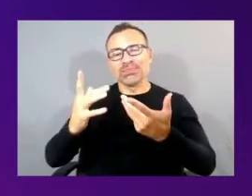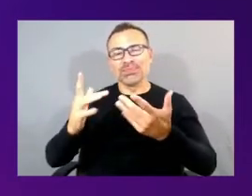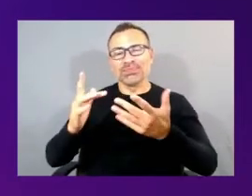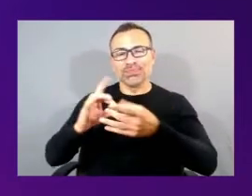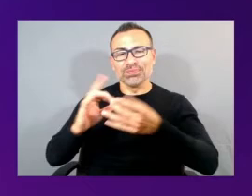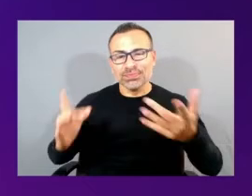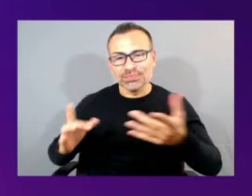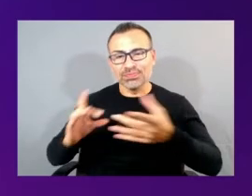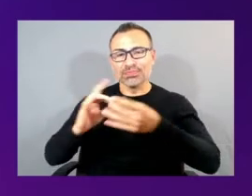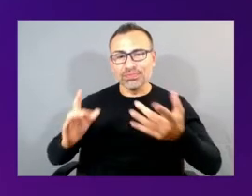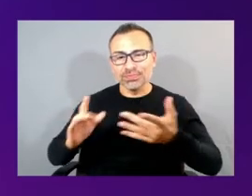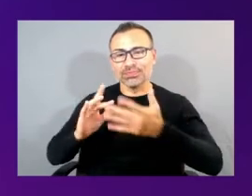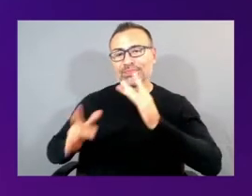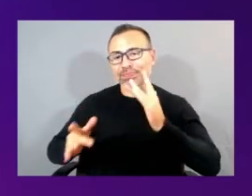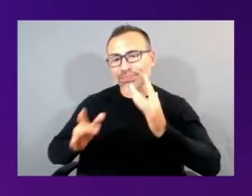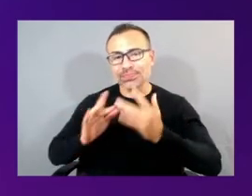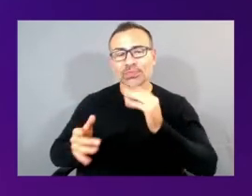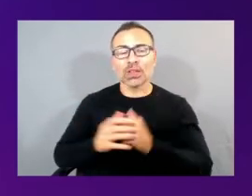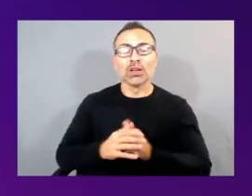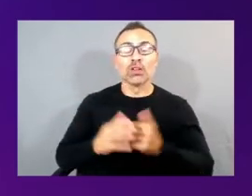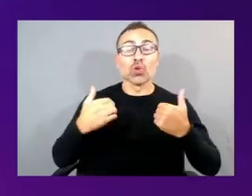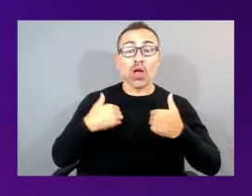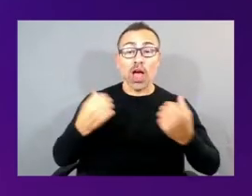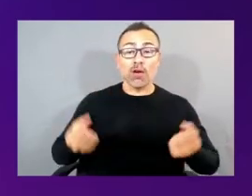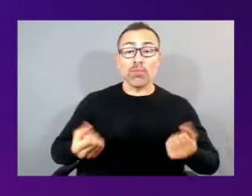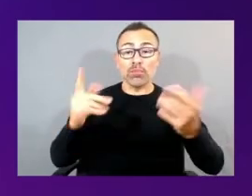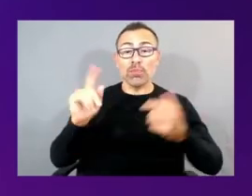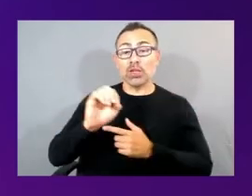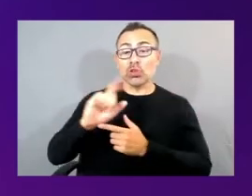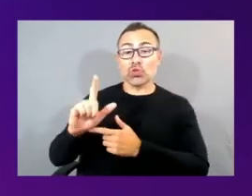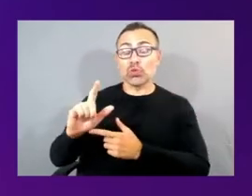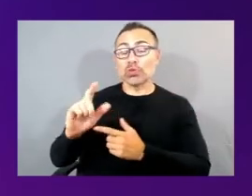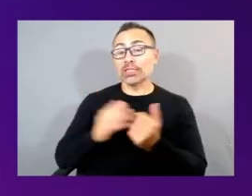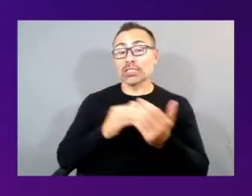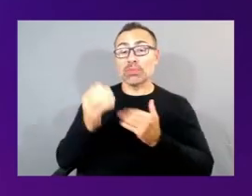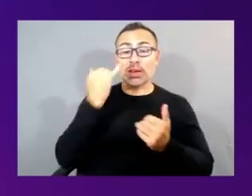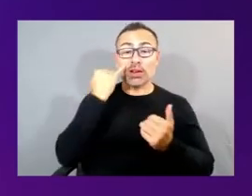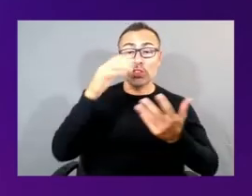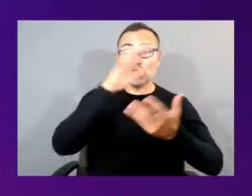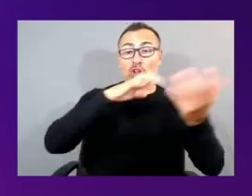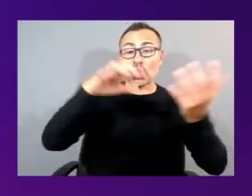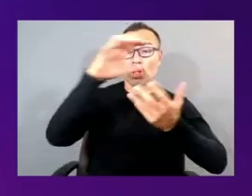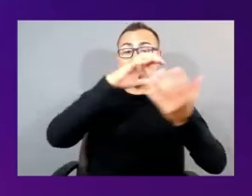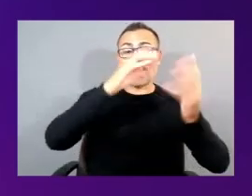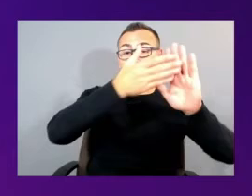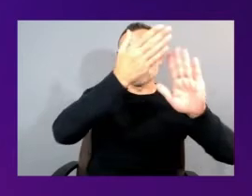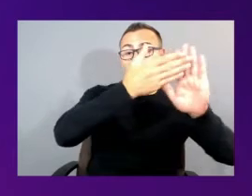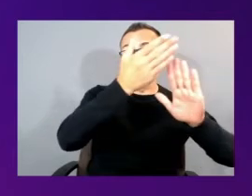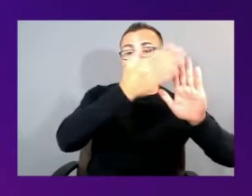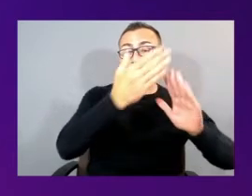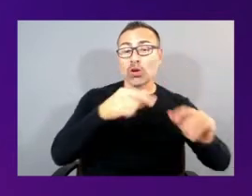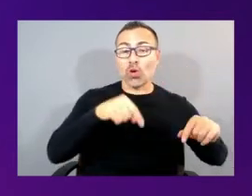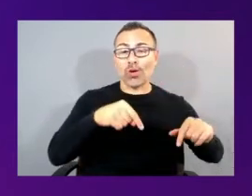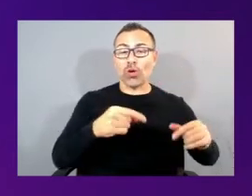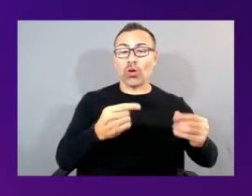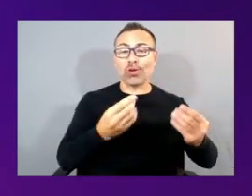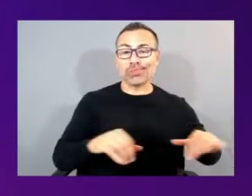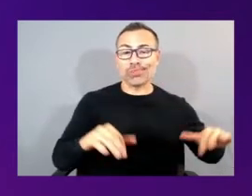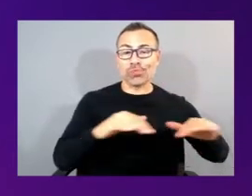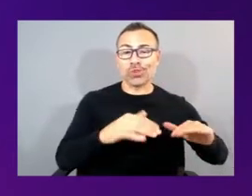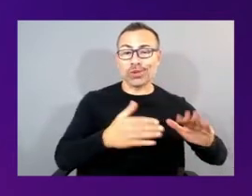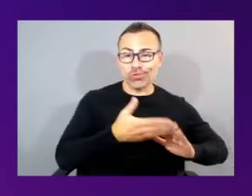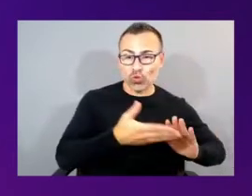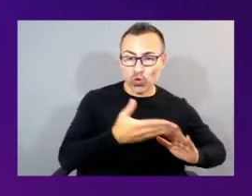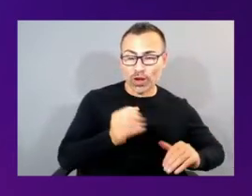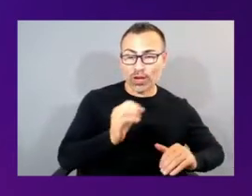whether you are running your applications and workloads in the cloud, or whether you are running them in on-prem locations, or on your factory